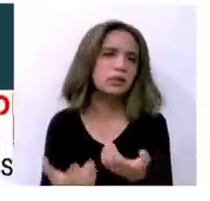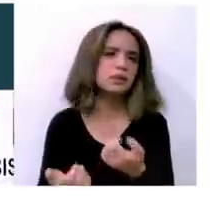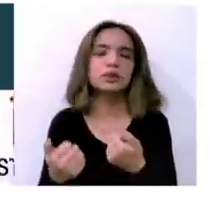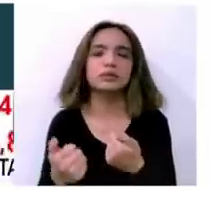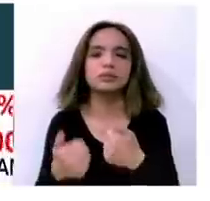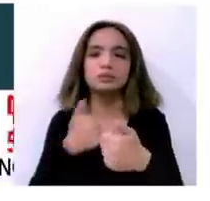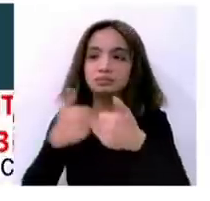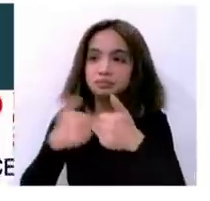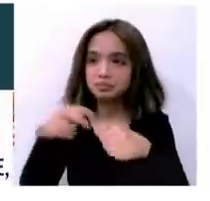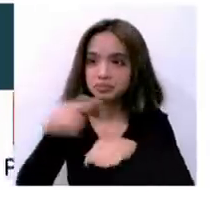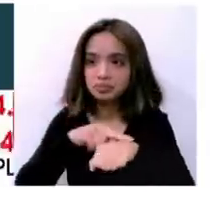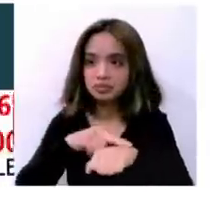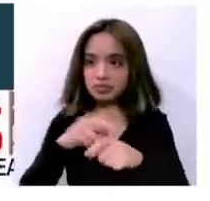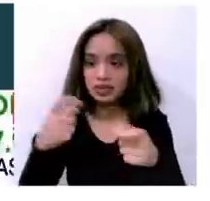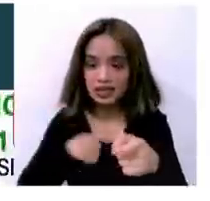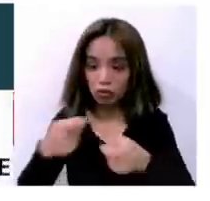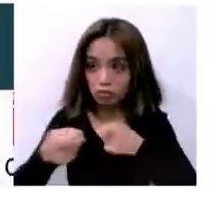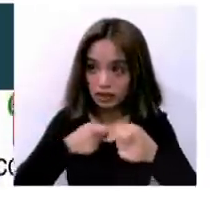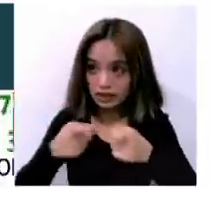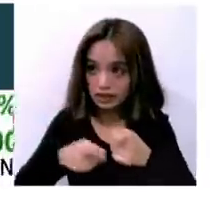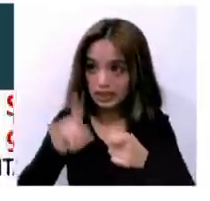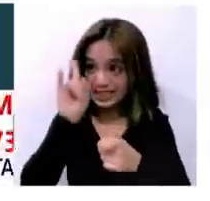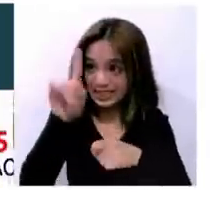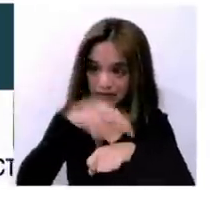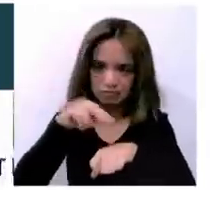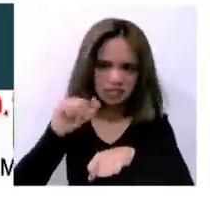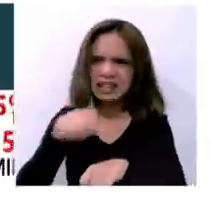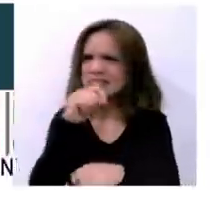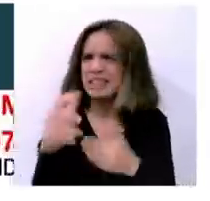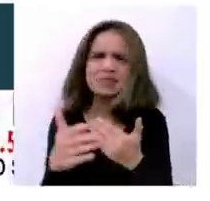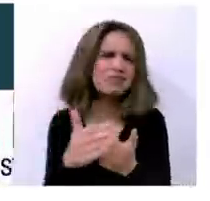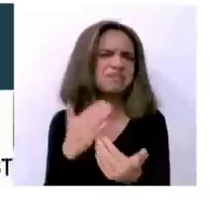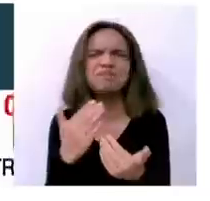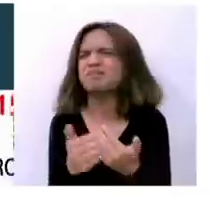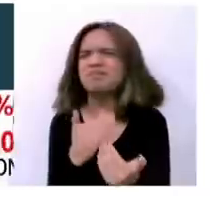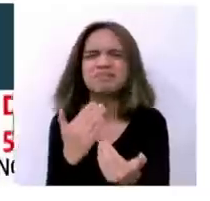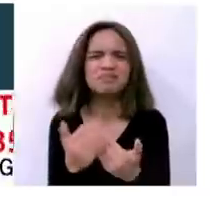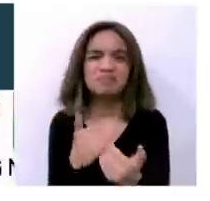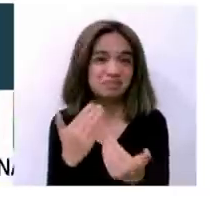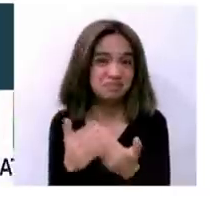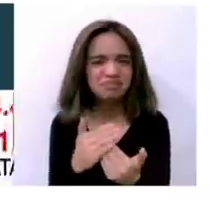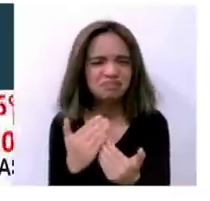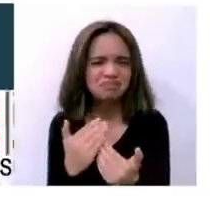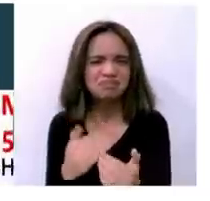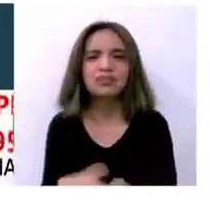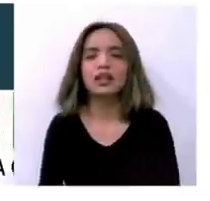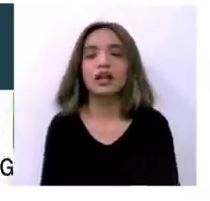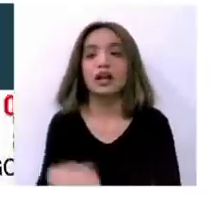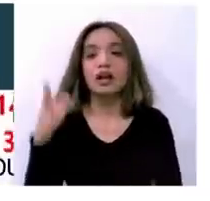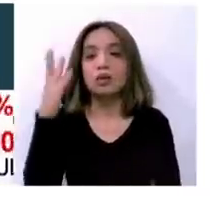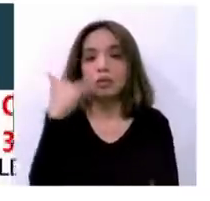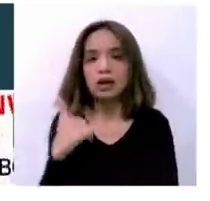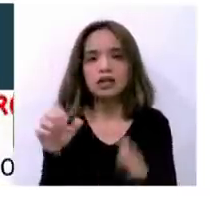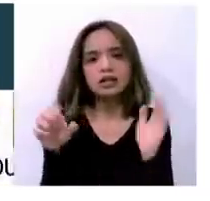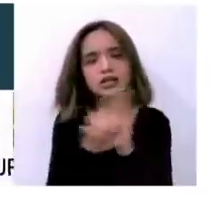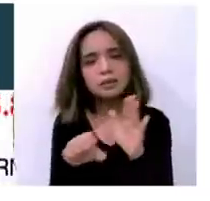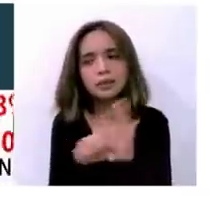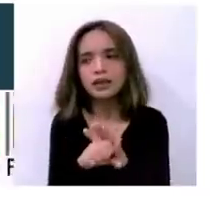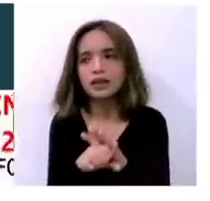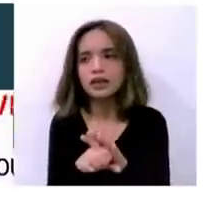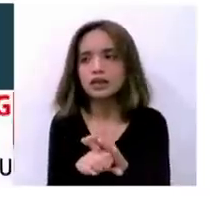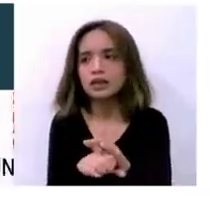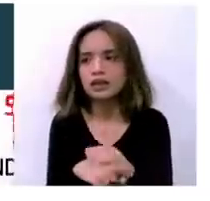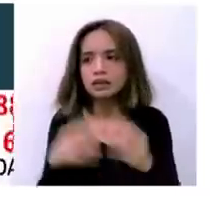national campaign isn't that easy for me, especially with a hyperactive a candidate like Mayor